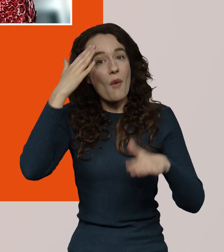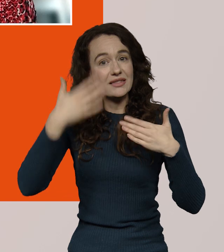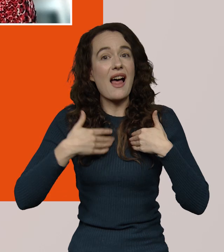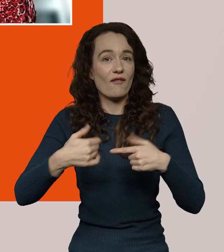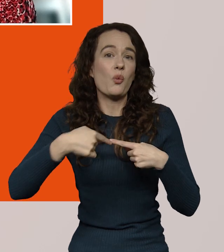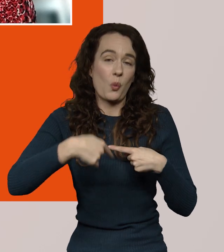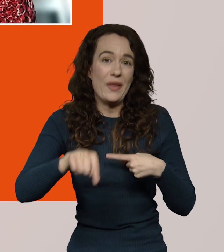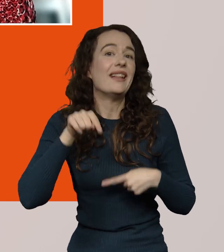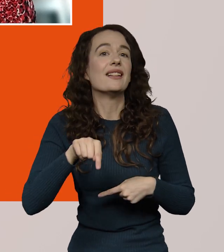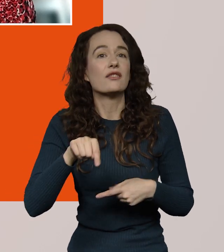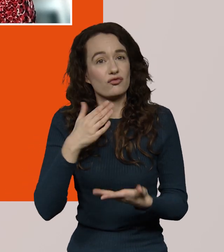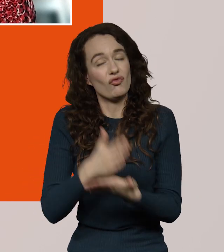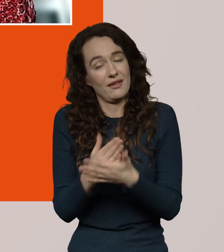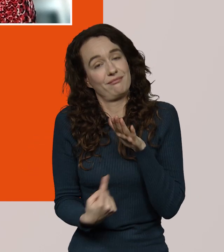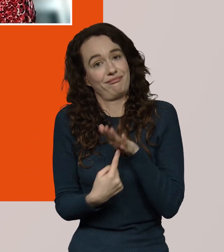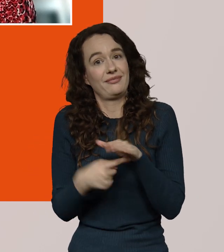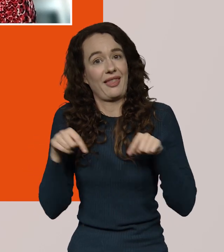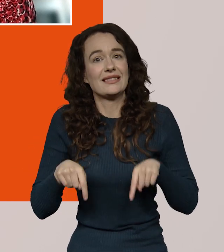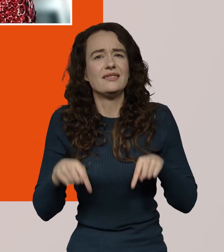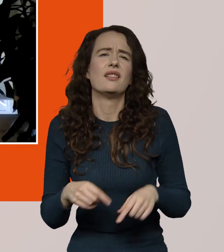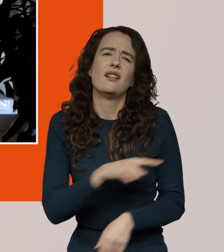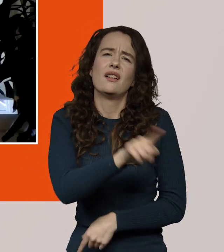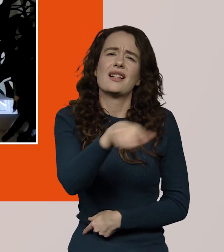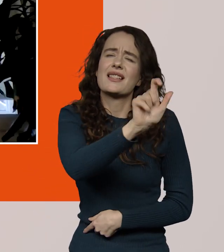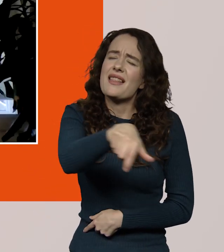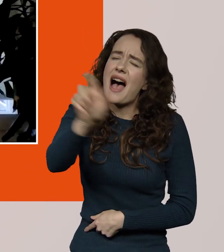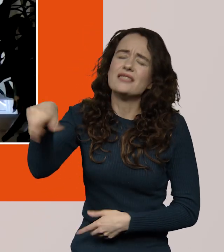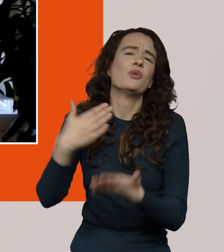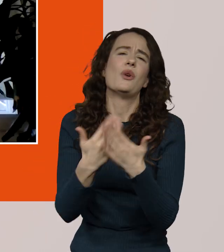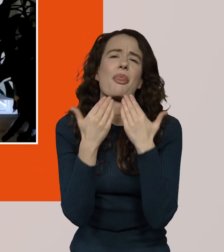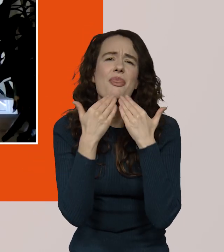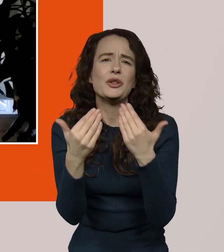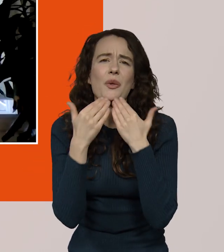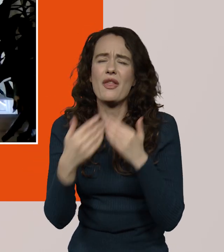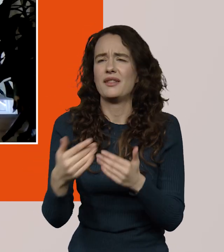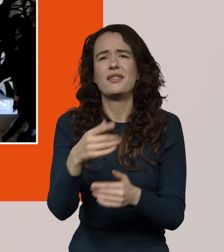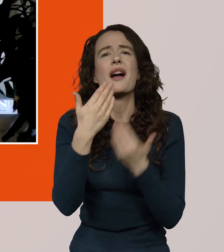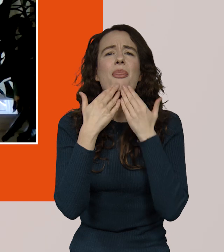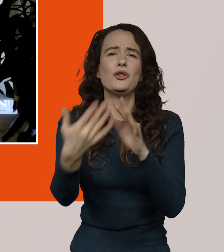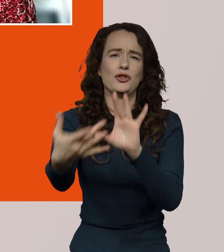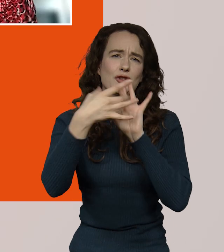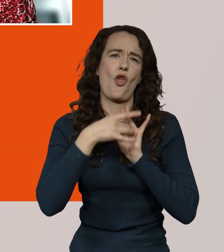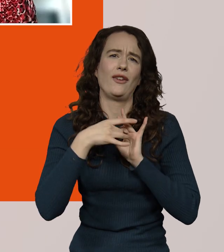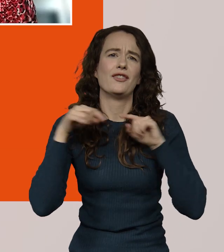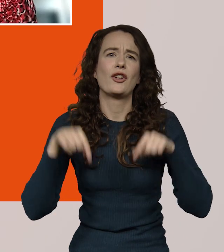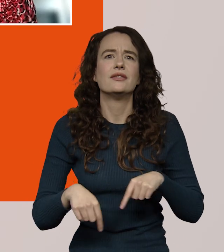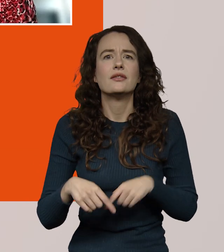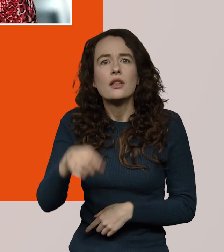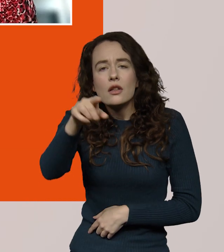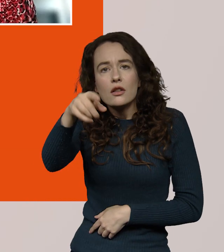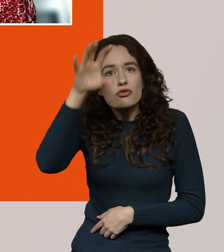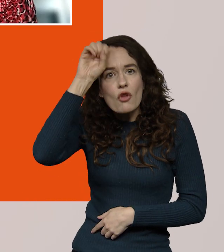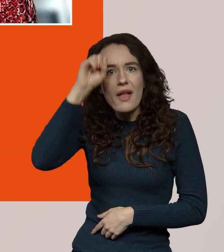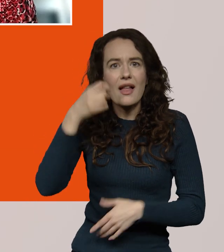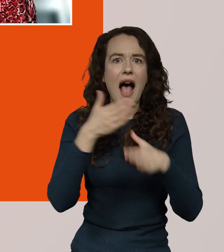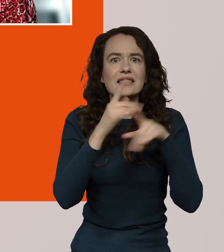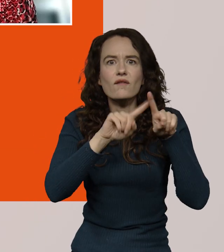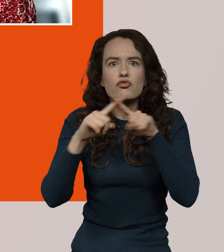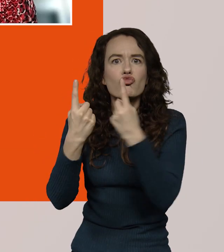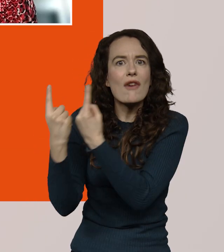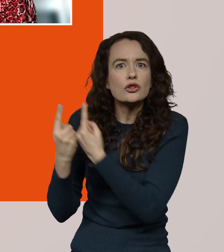share one thing that they've learned about themselves today, or just a word or two that sums up Children's